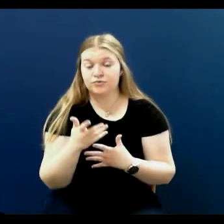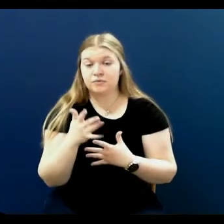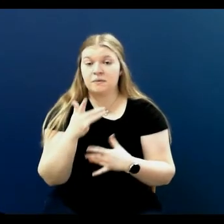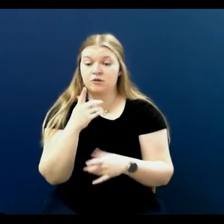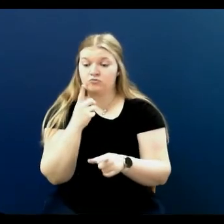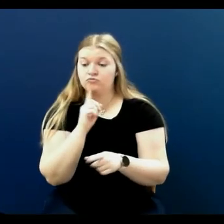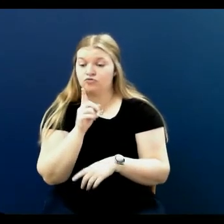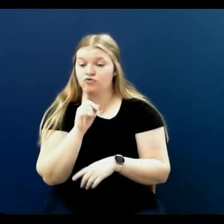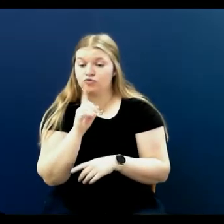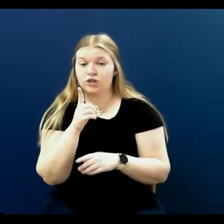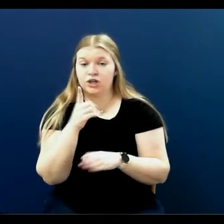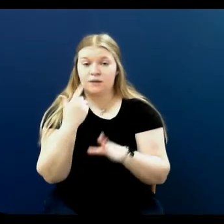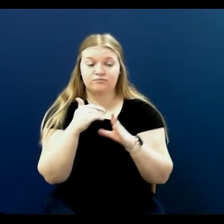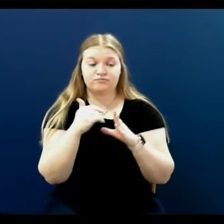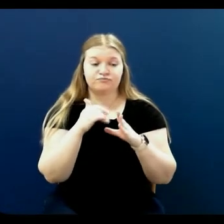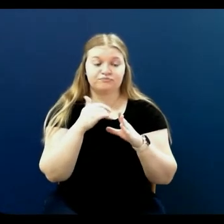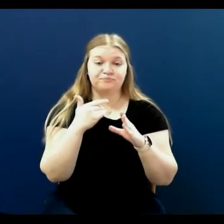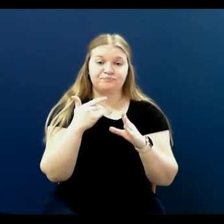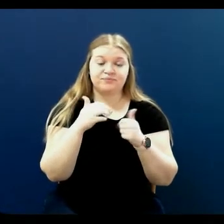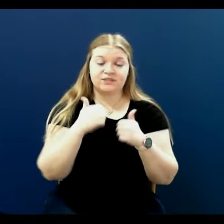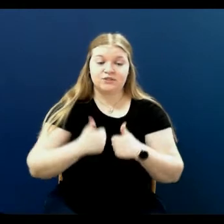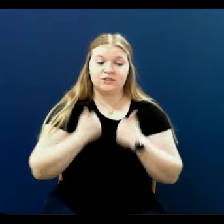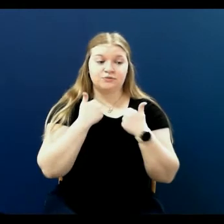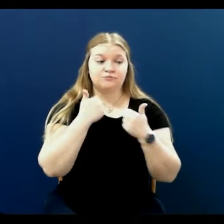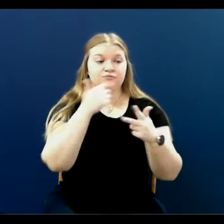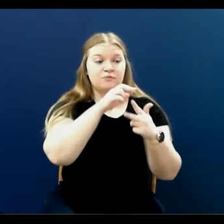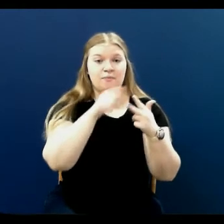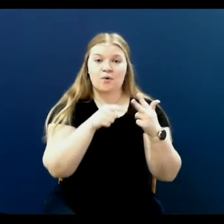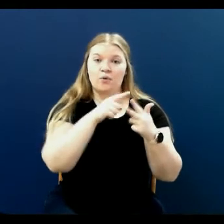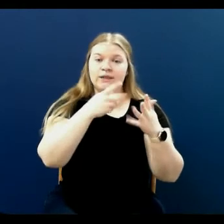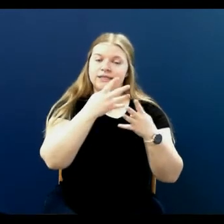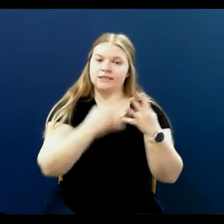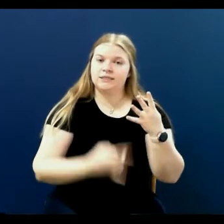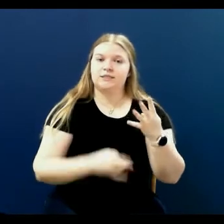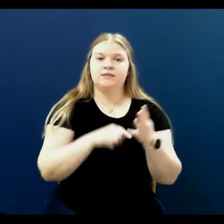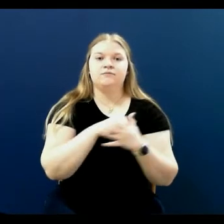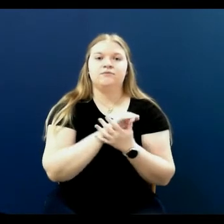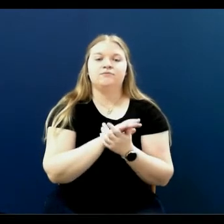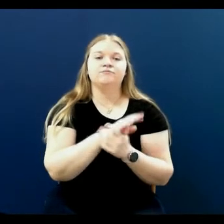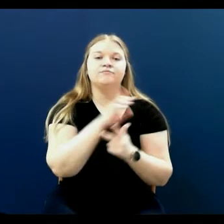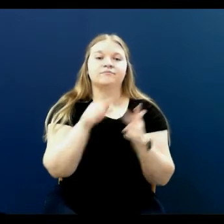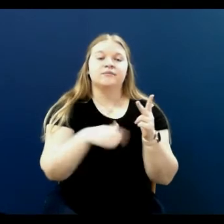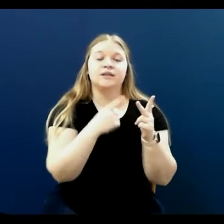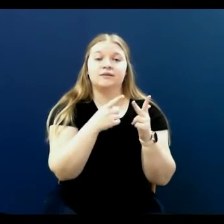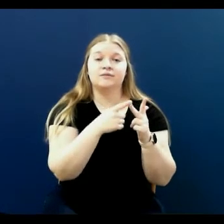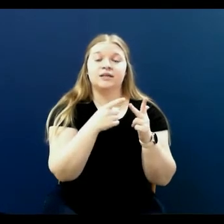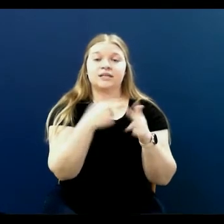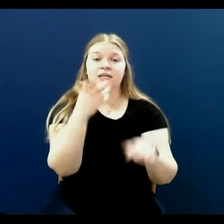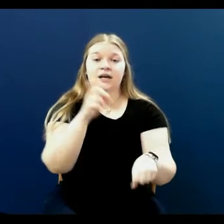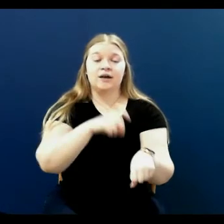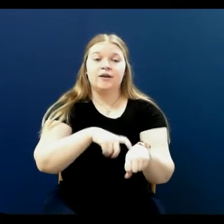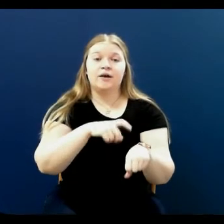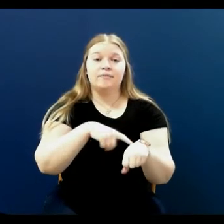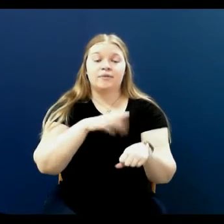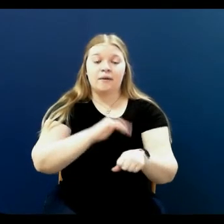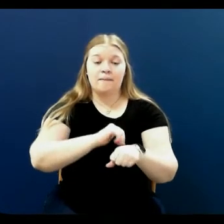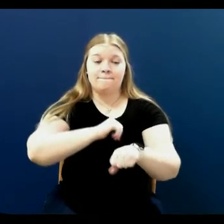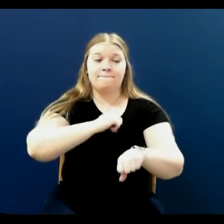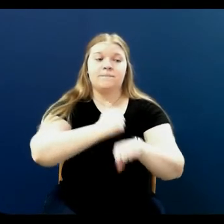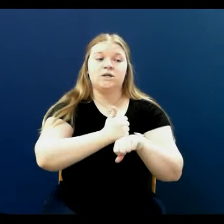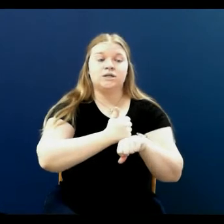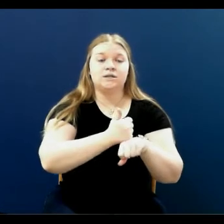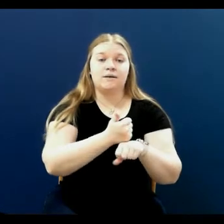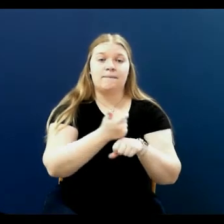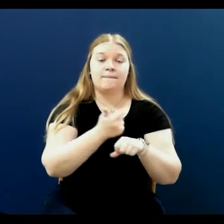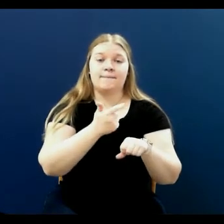is on both of those lists. So spend time in prayer. And then also spend time by doing the things that build us up in